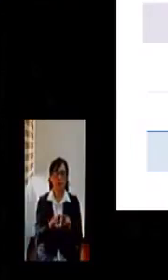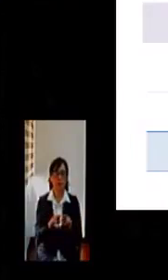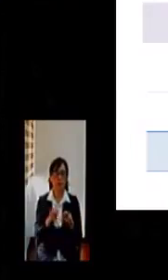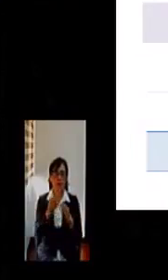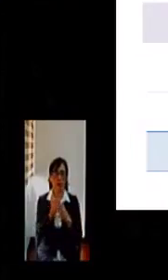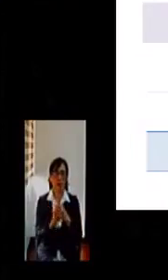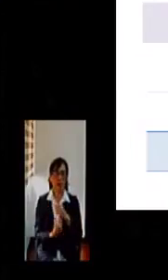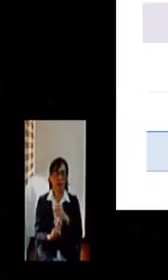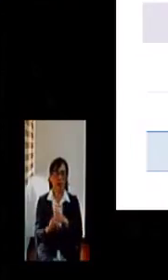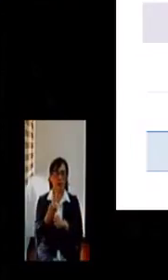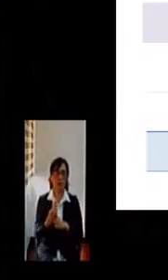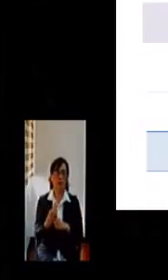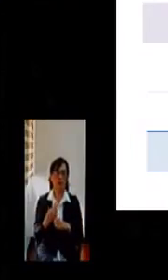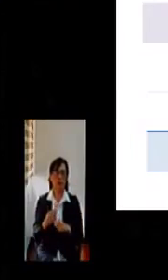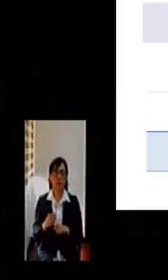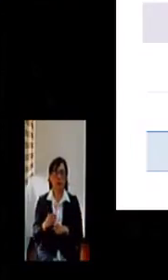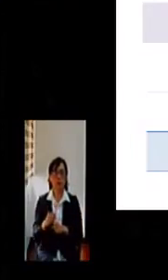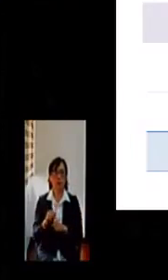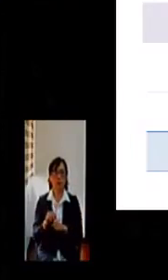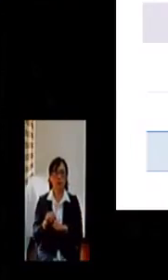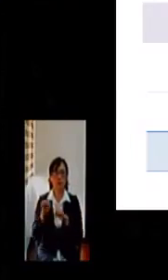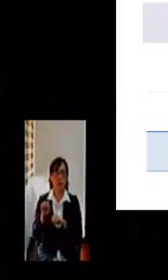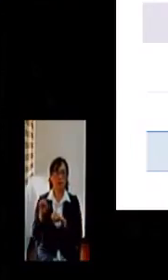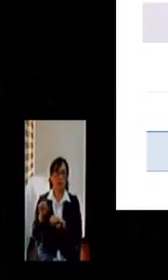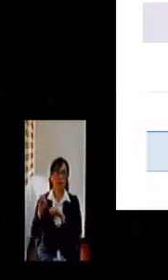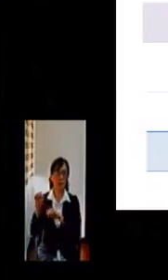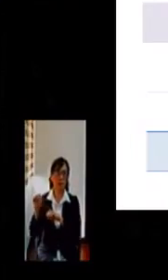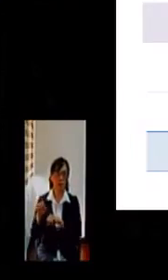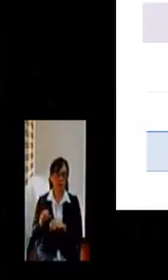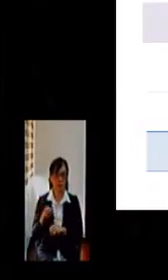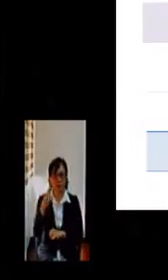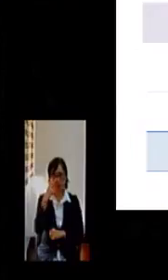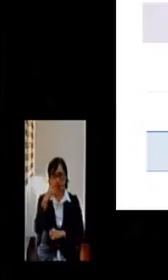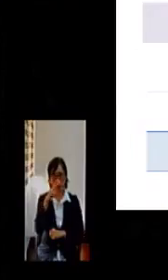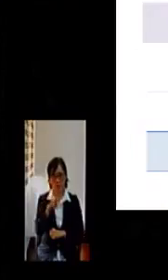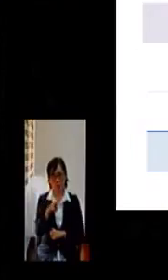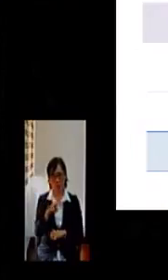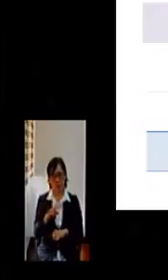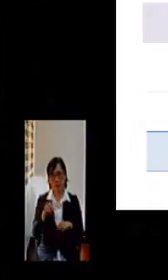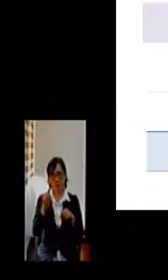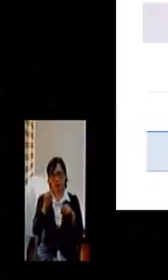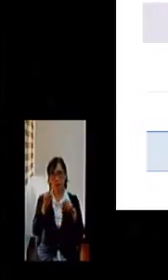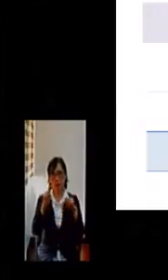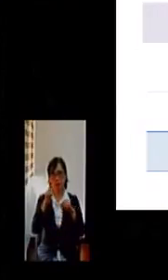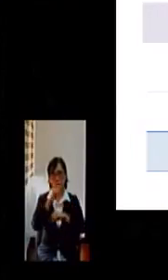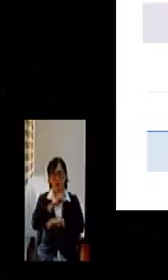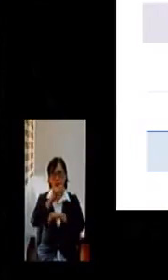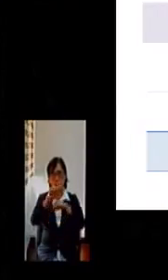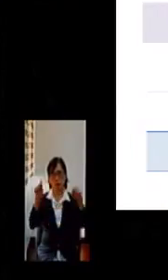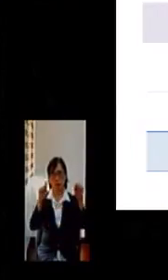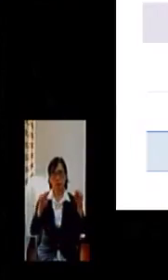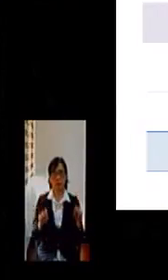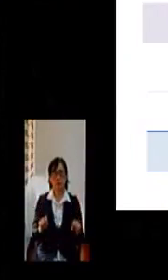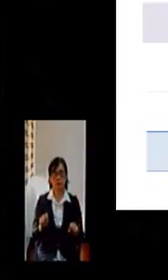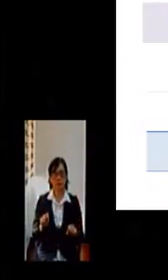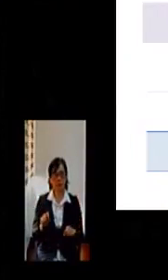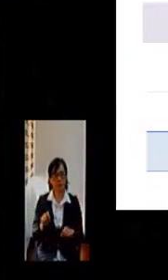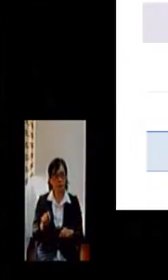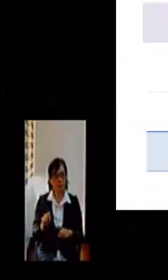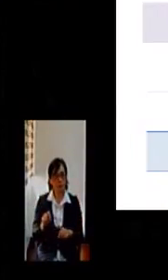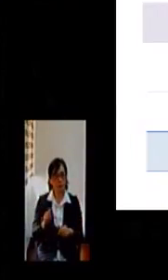the terrestrial and marine. In fact, if you would look at this table, 61% overall endemism for